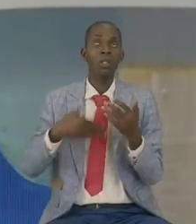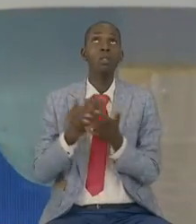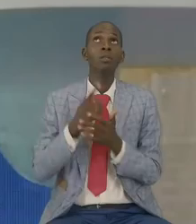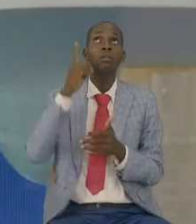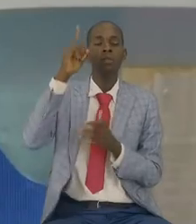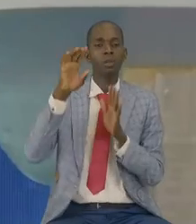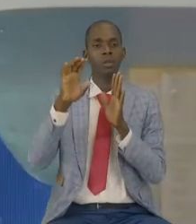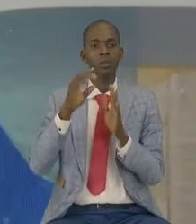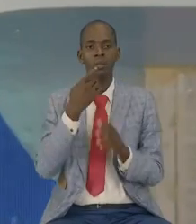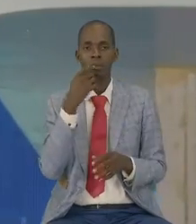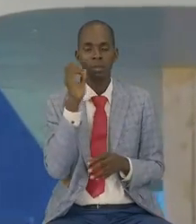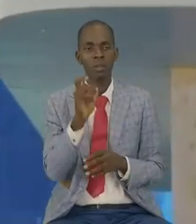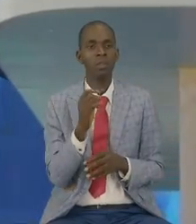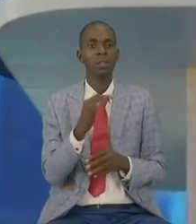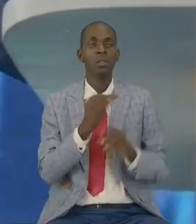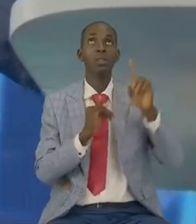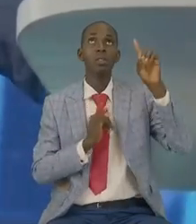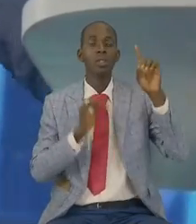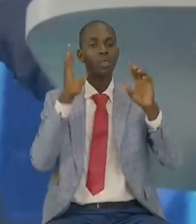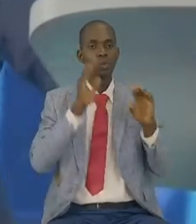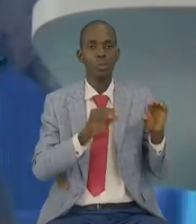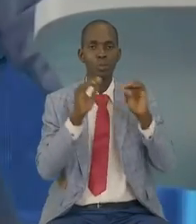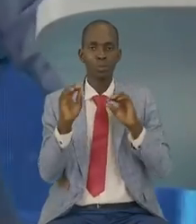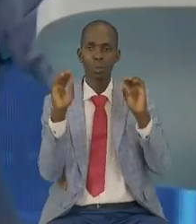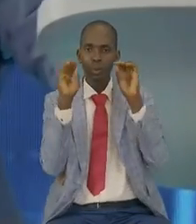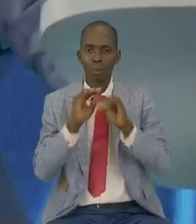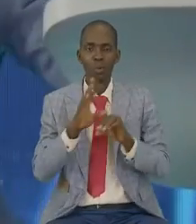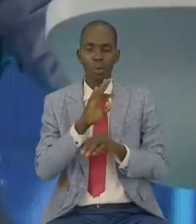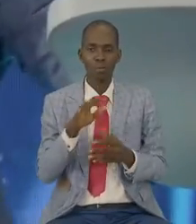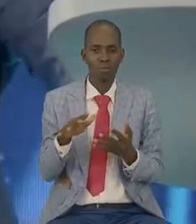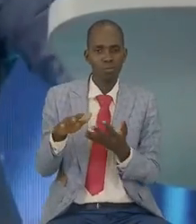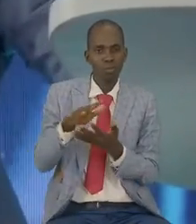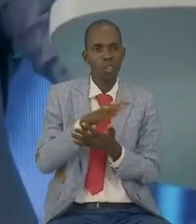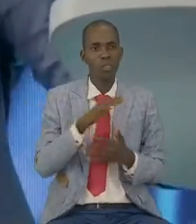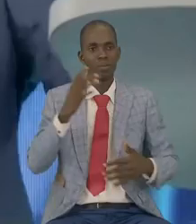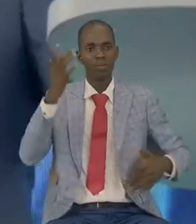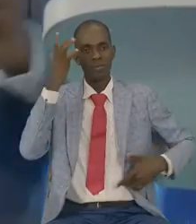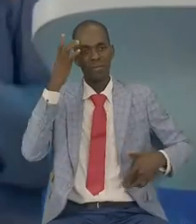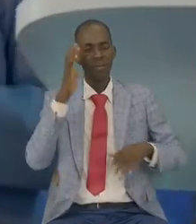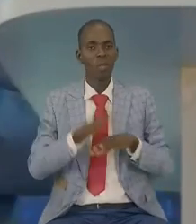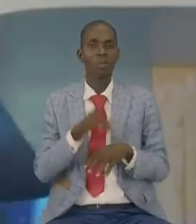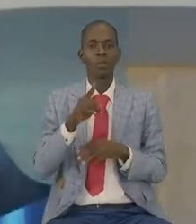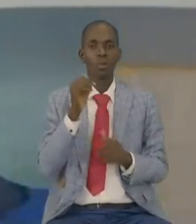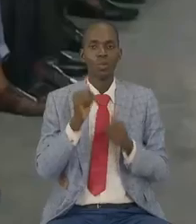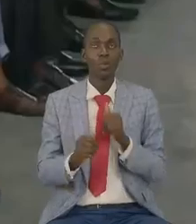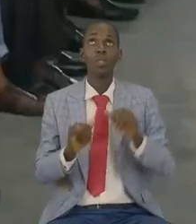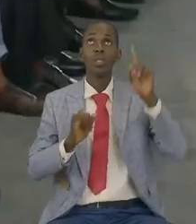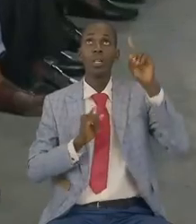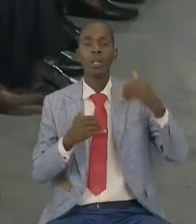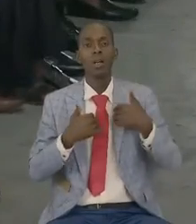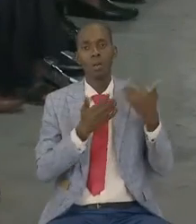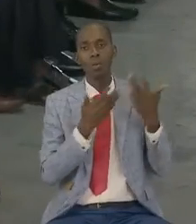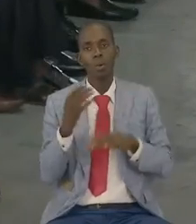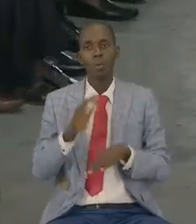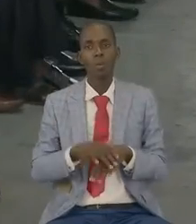put none of these diseases upon thee, which are brought upon the Egyptians,